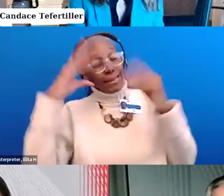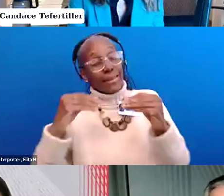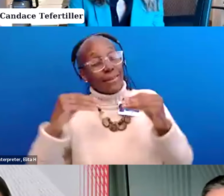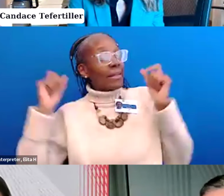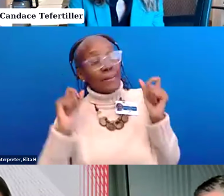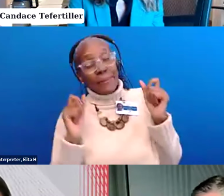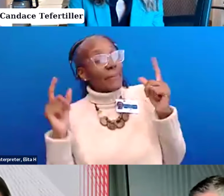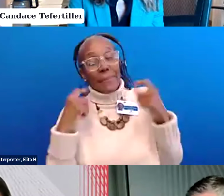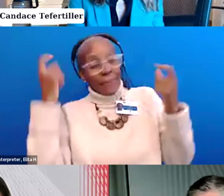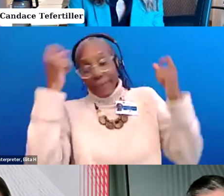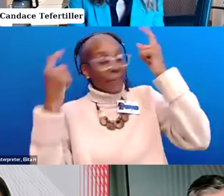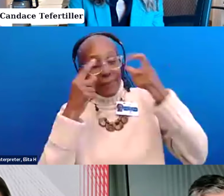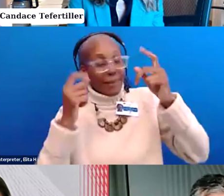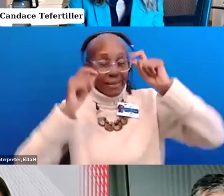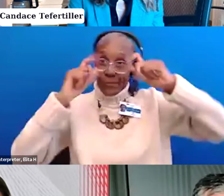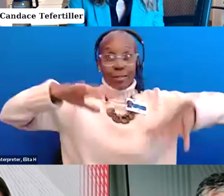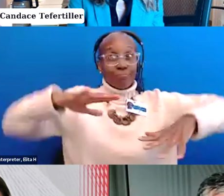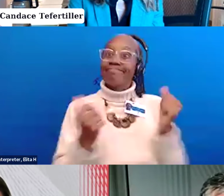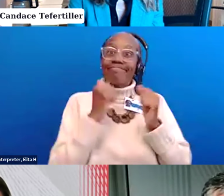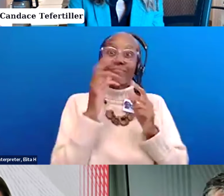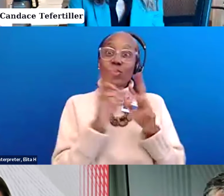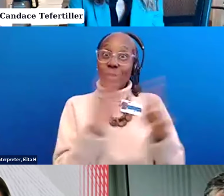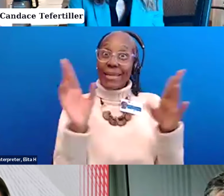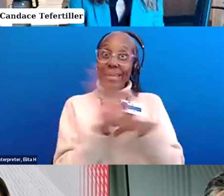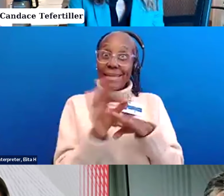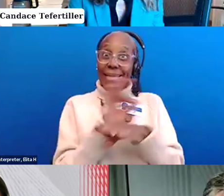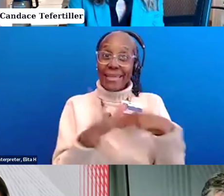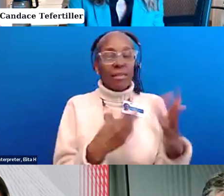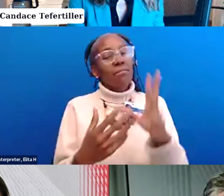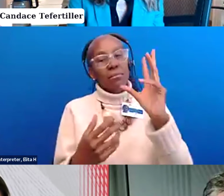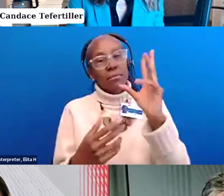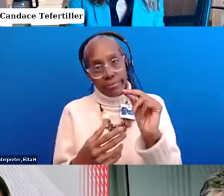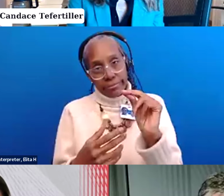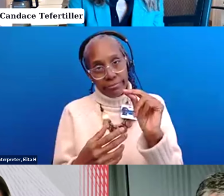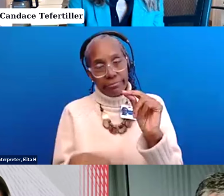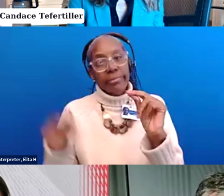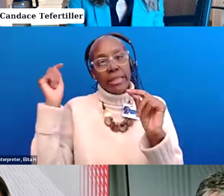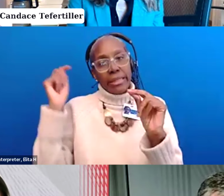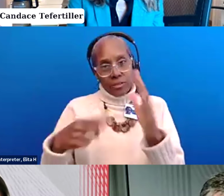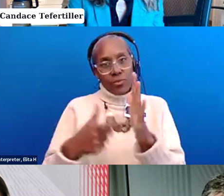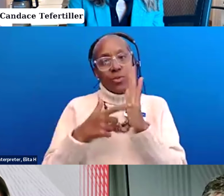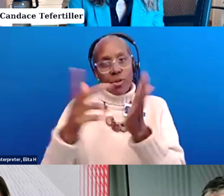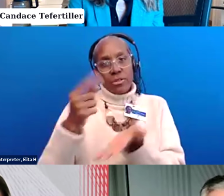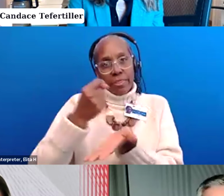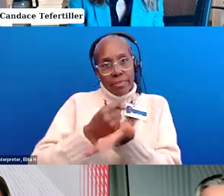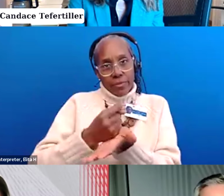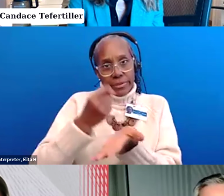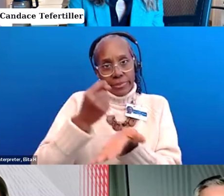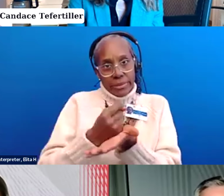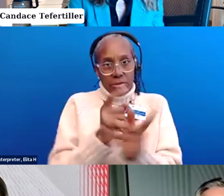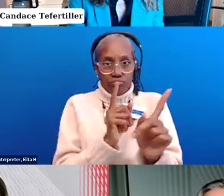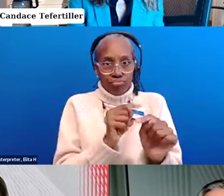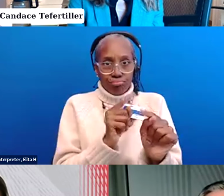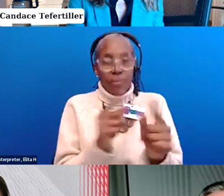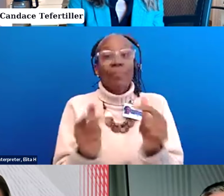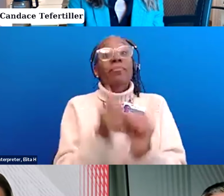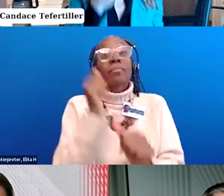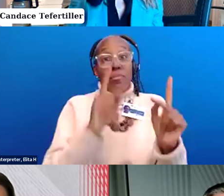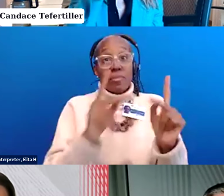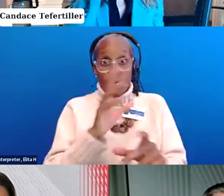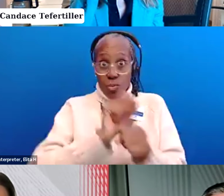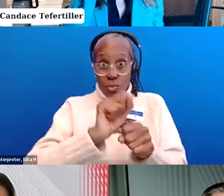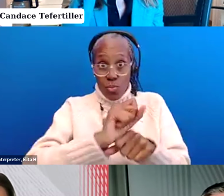function. You have to actually engage and work hard in the therapy. But when you do, I think most likely, at least 90% of the people we've